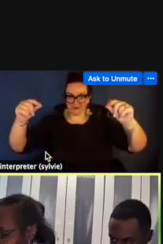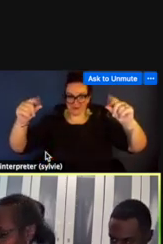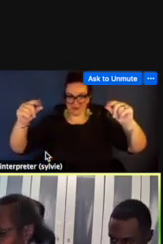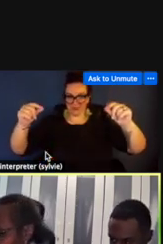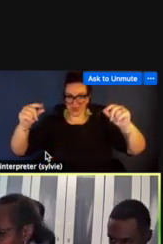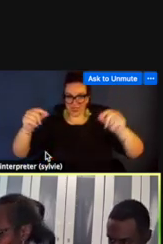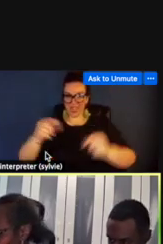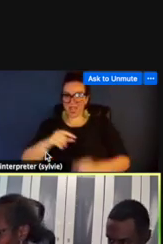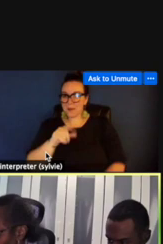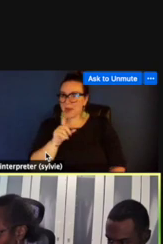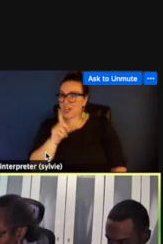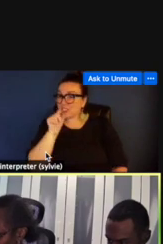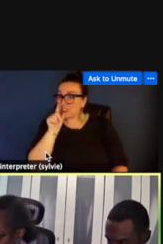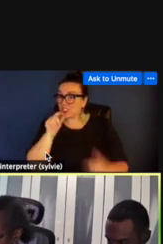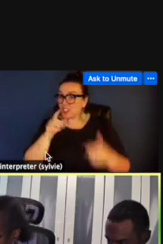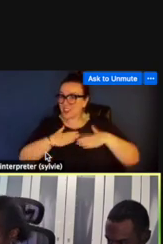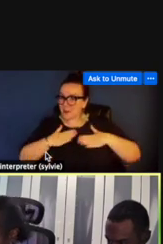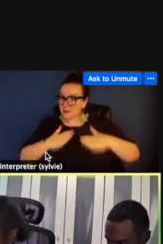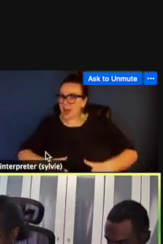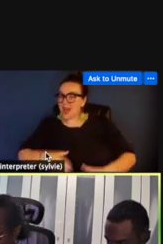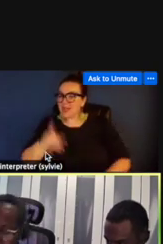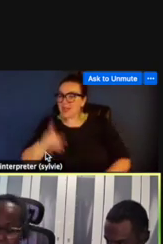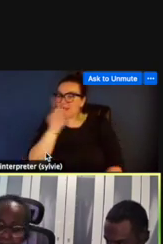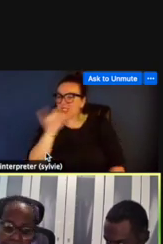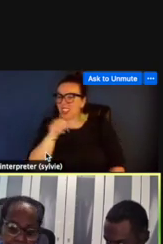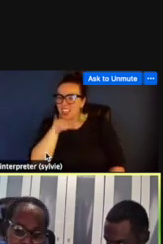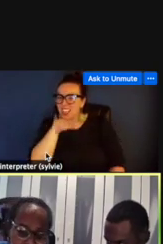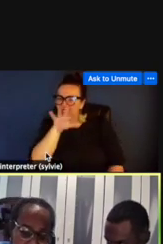dragon face. And everything. Oh, it's my phone ring. Oh,